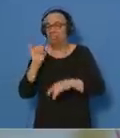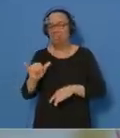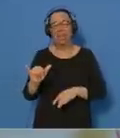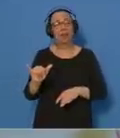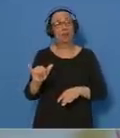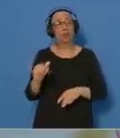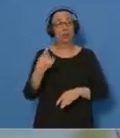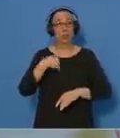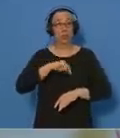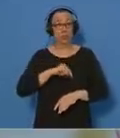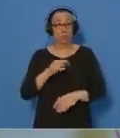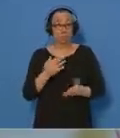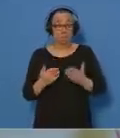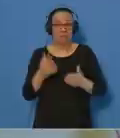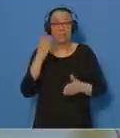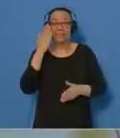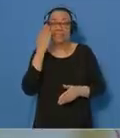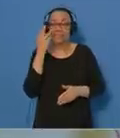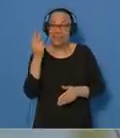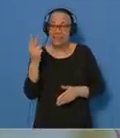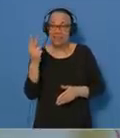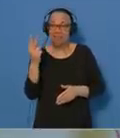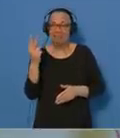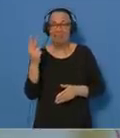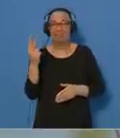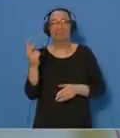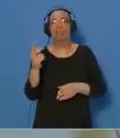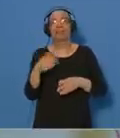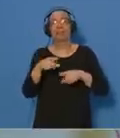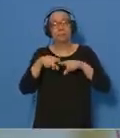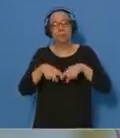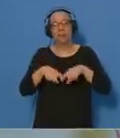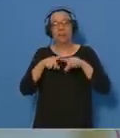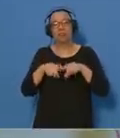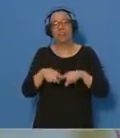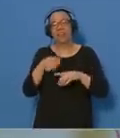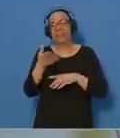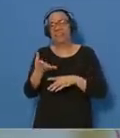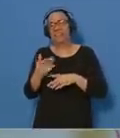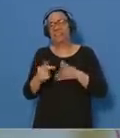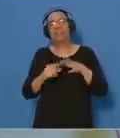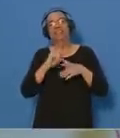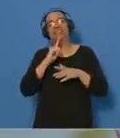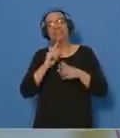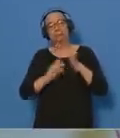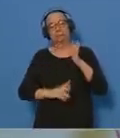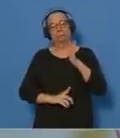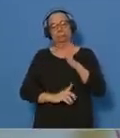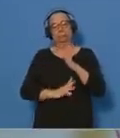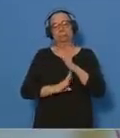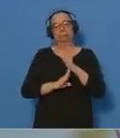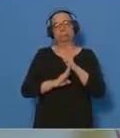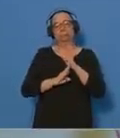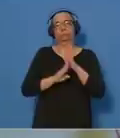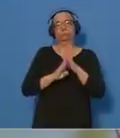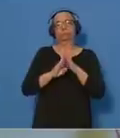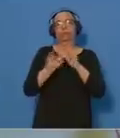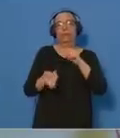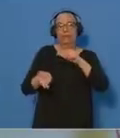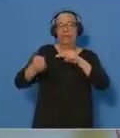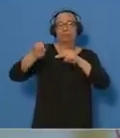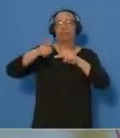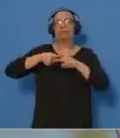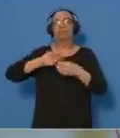what we will likely see based on the modeling is a surge, and we will see a spike in the amount of persons that are